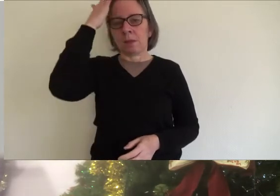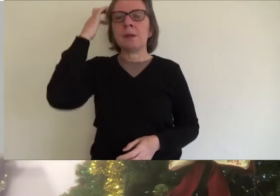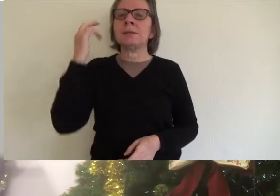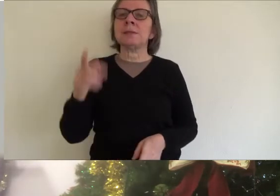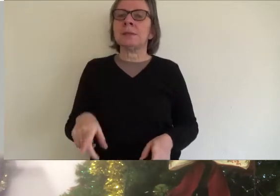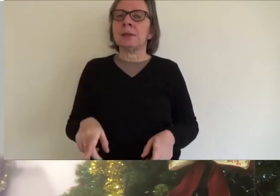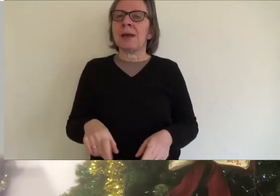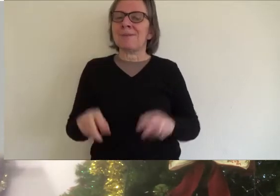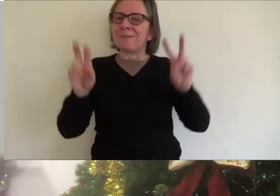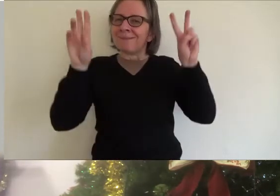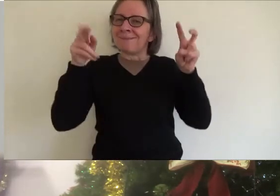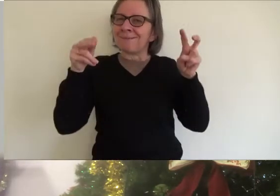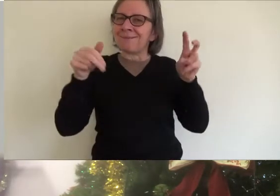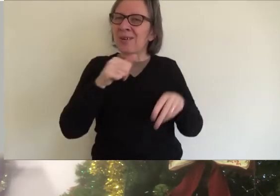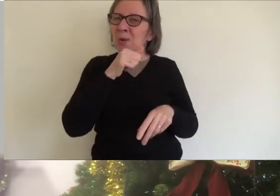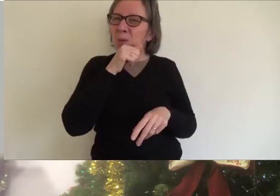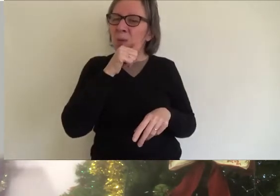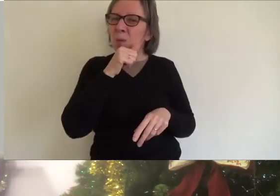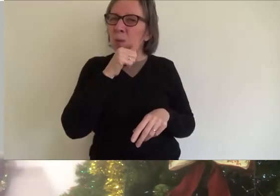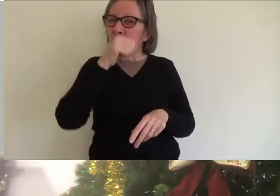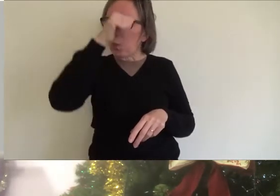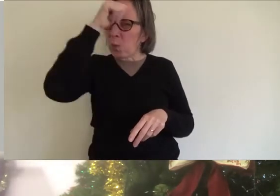Nazareth requires joiners.